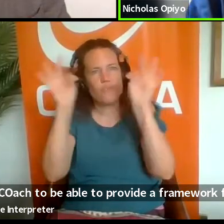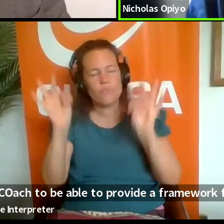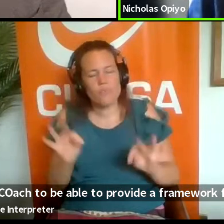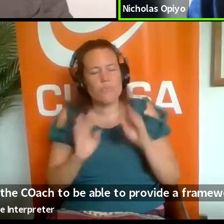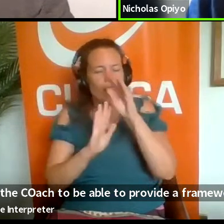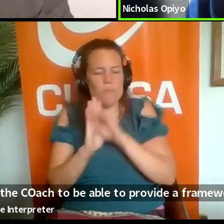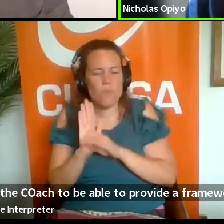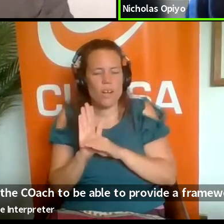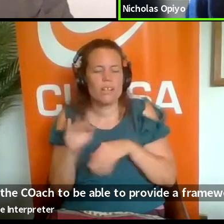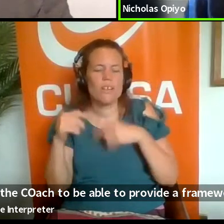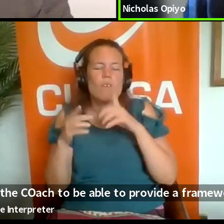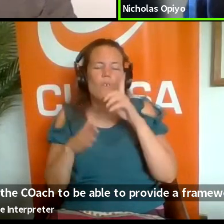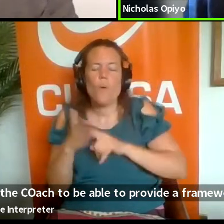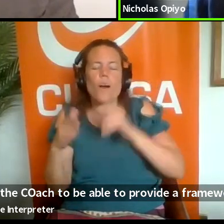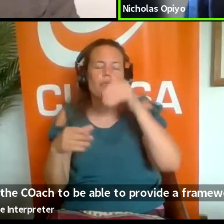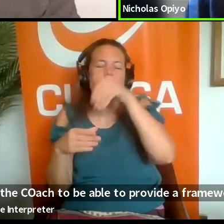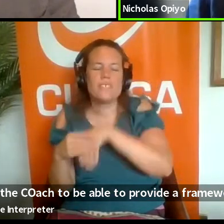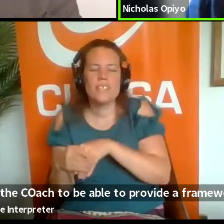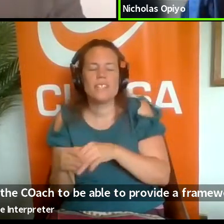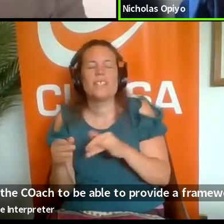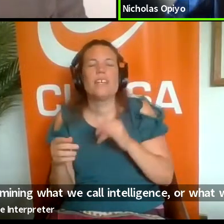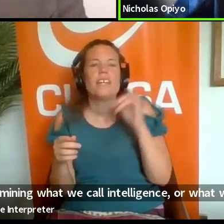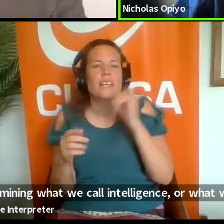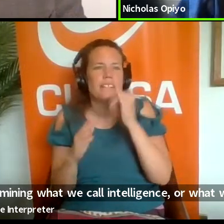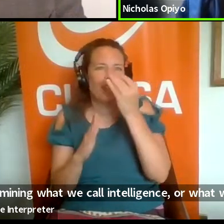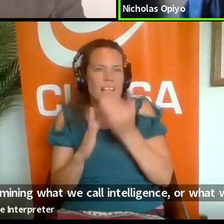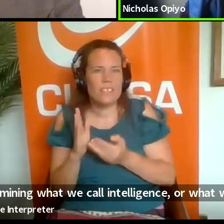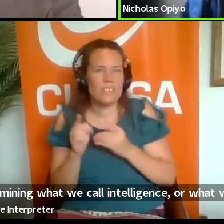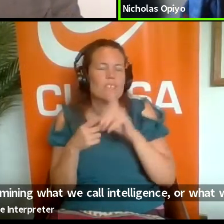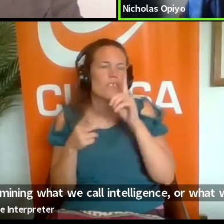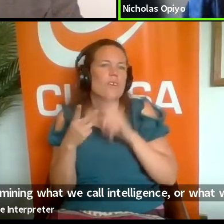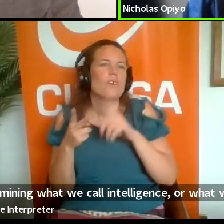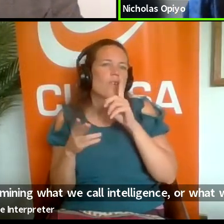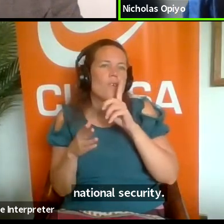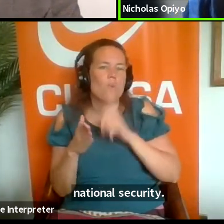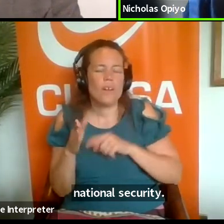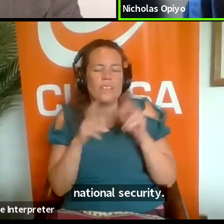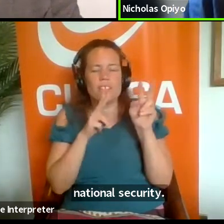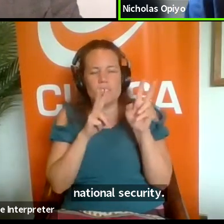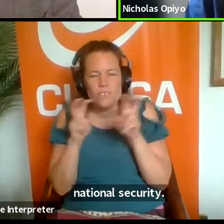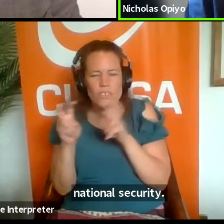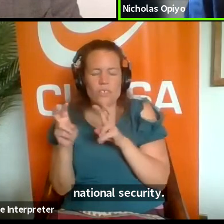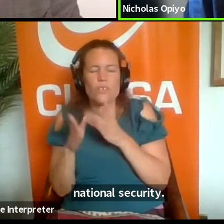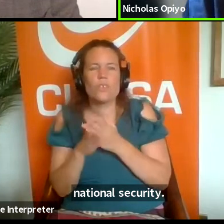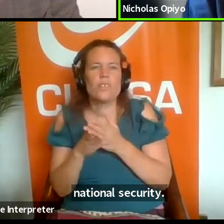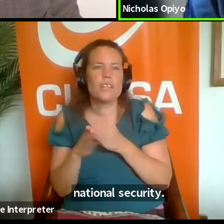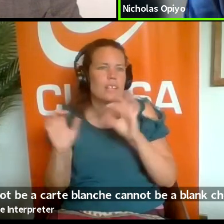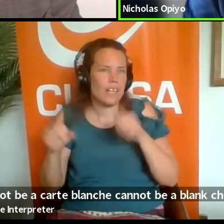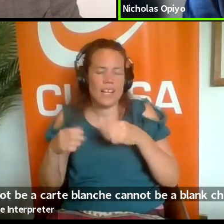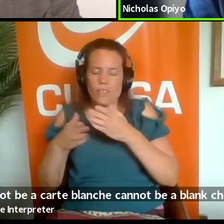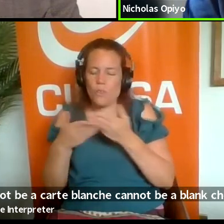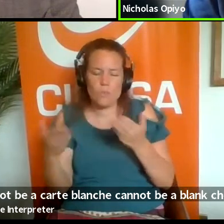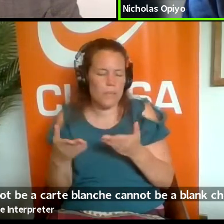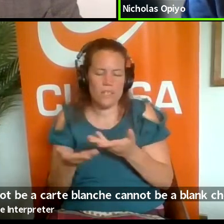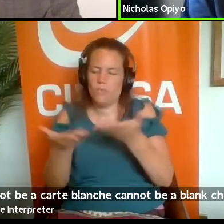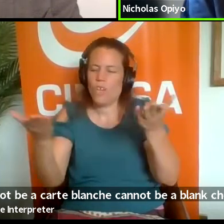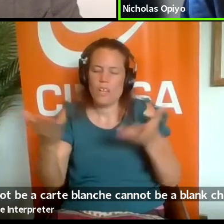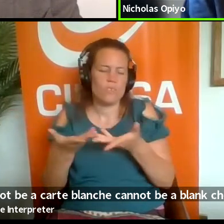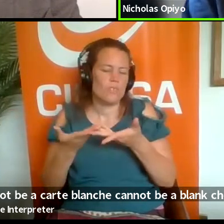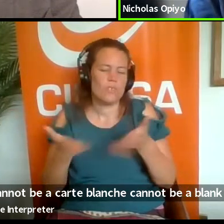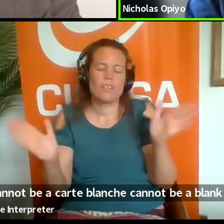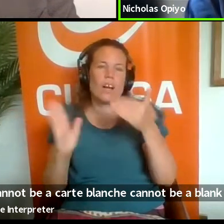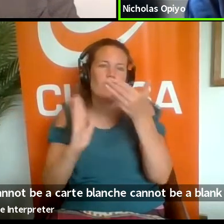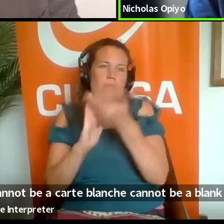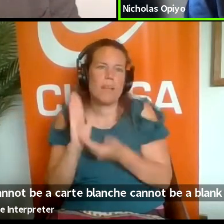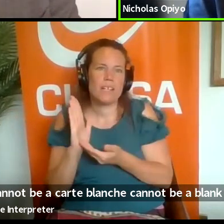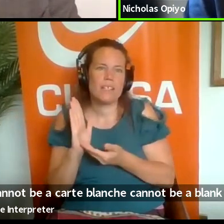we call national security. It cannot be a carte blanche, cannot be a blank check. There has to be. For example, in the US,